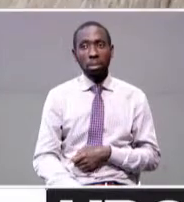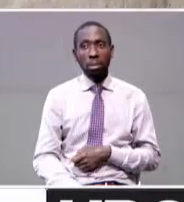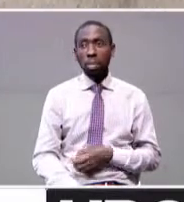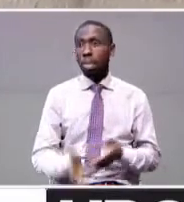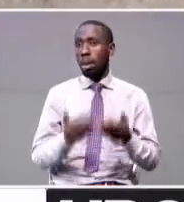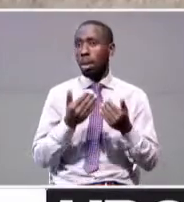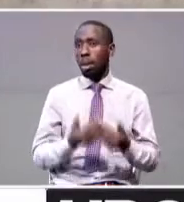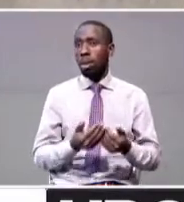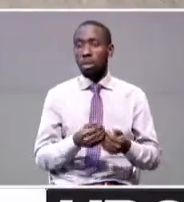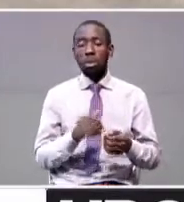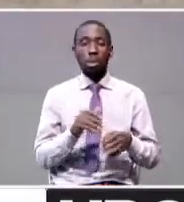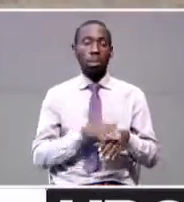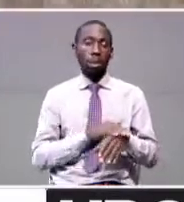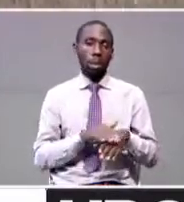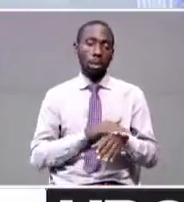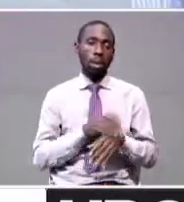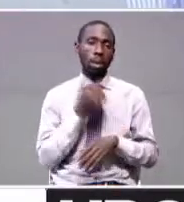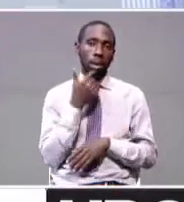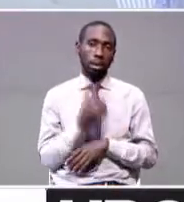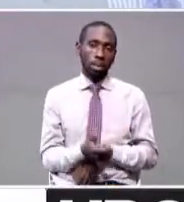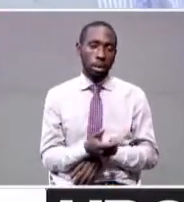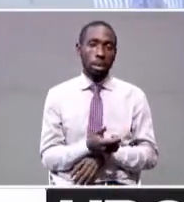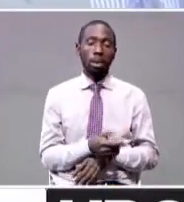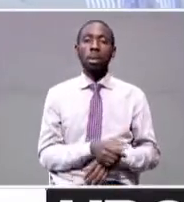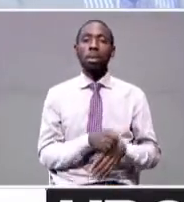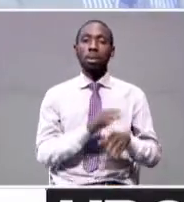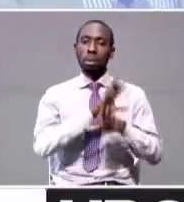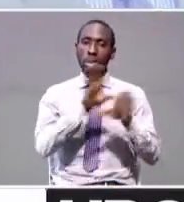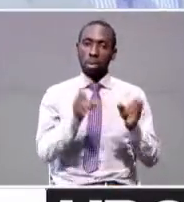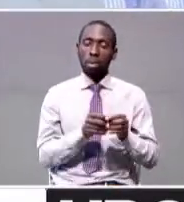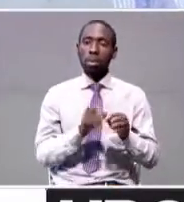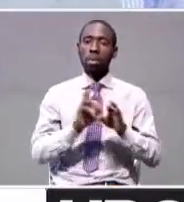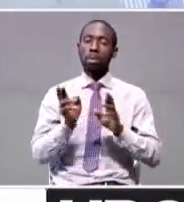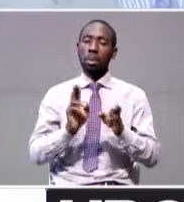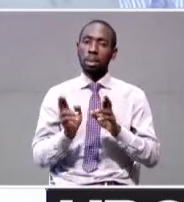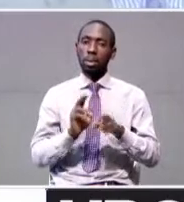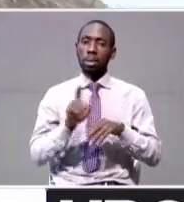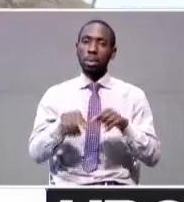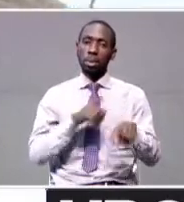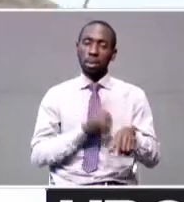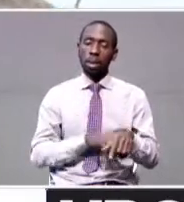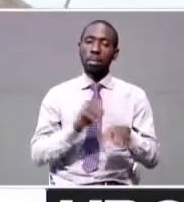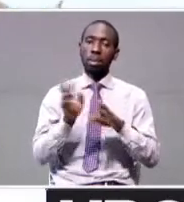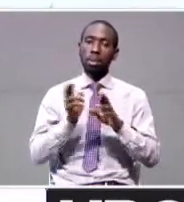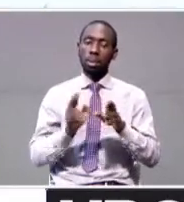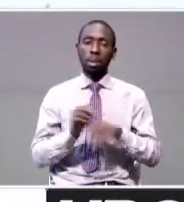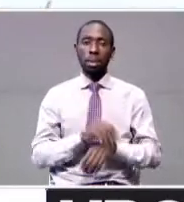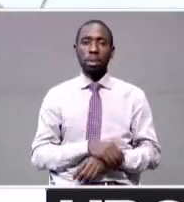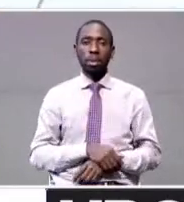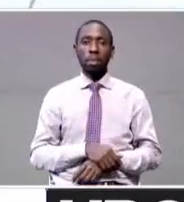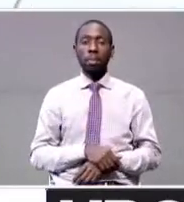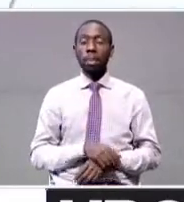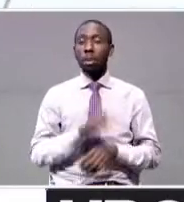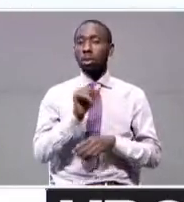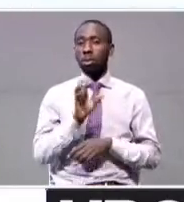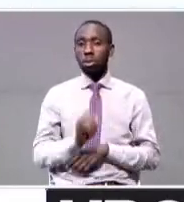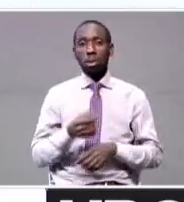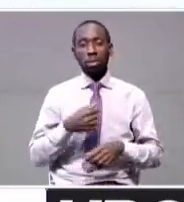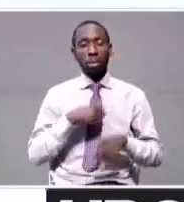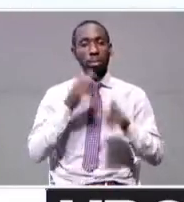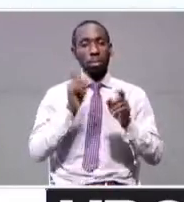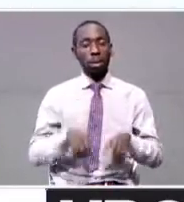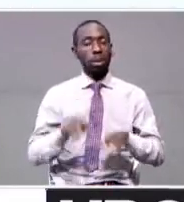Nolwekyo Omuganda kanti okwerinda si buti. Ensanafu etambula egaludde. Tulina okubanga